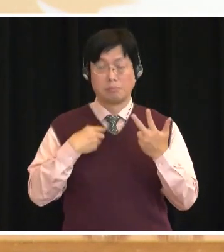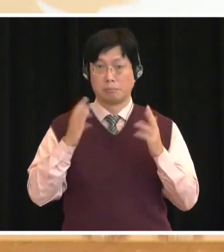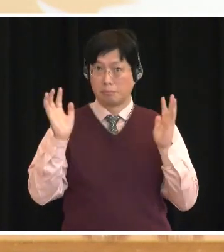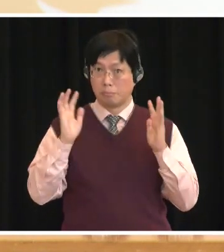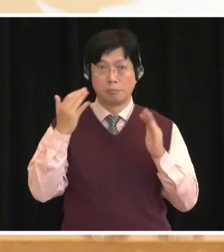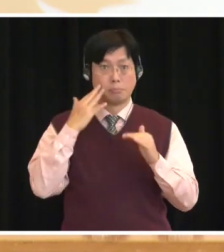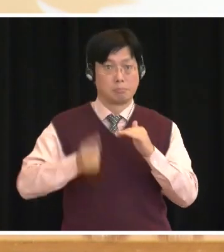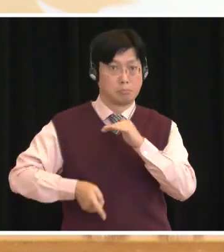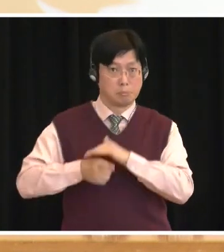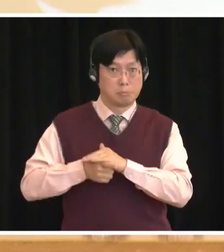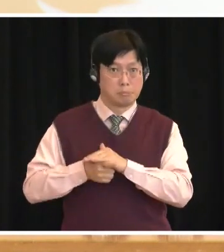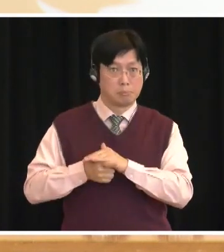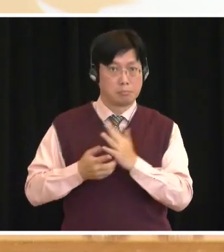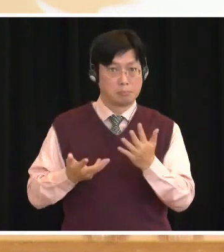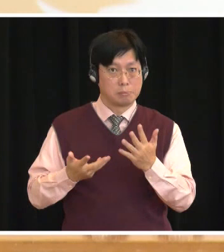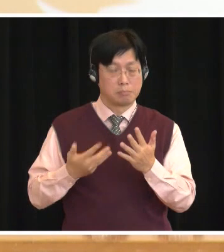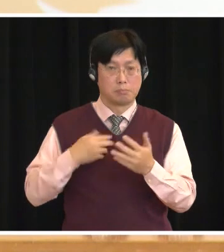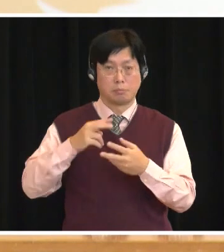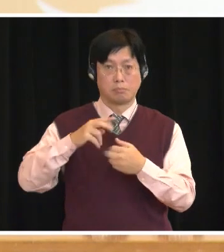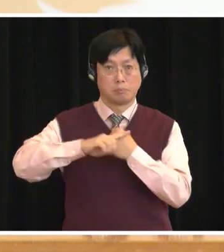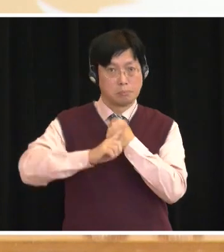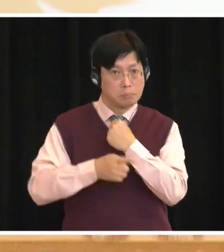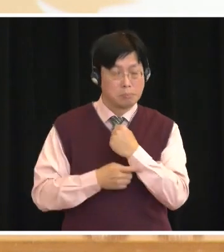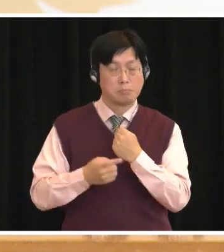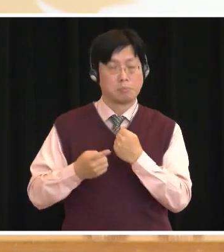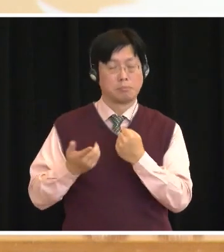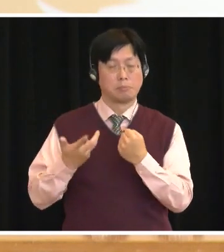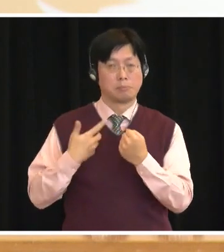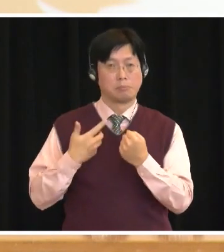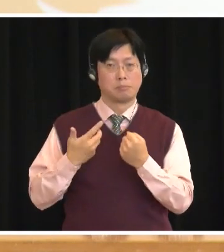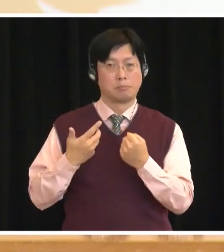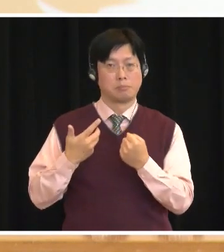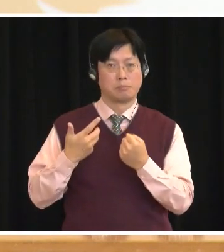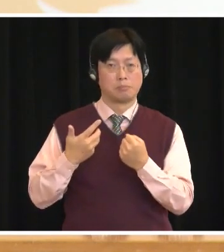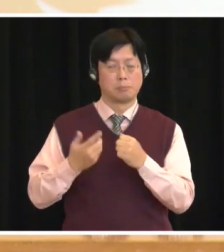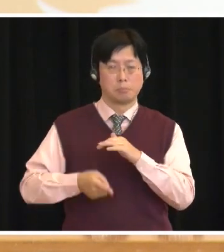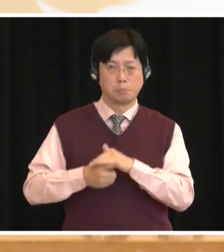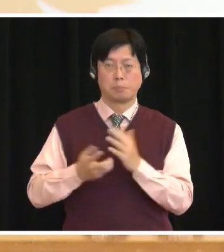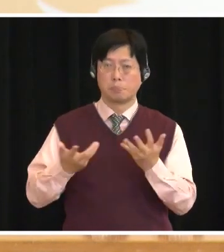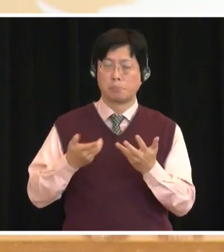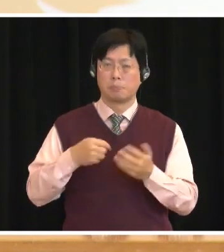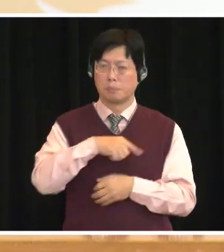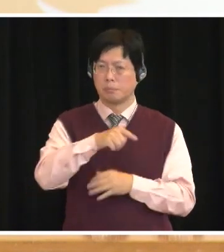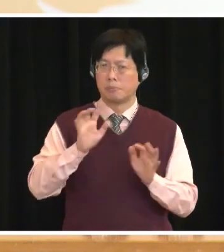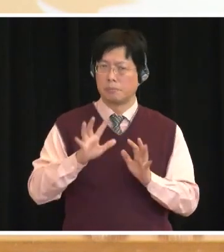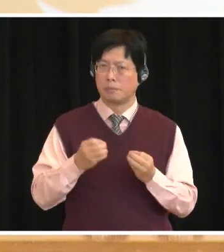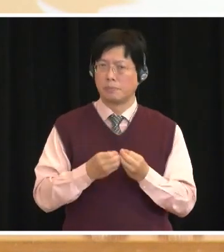At the same time, I'll give you an example of 2015,